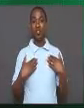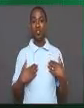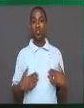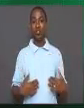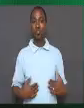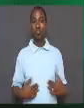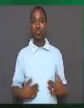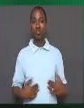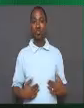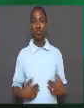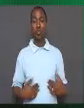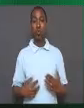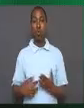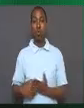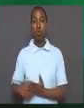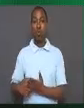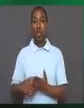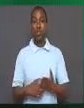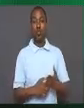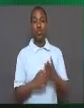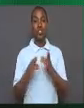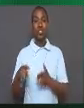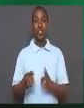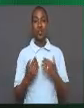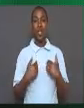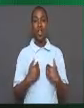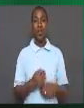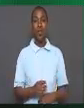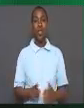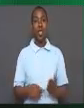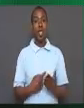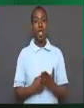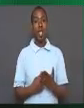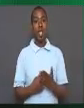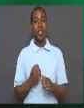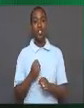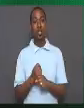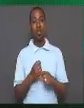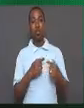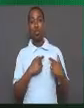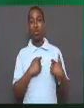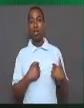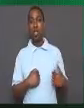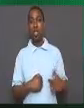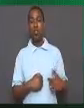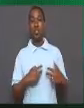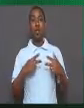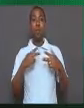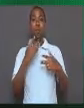complex transport system. It is made up of the heart, blood